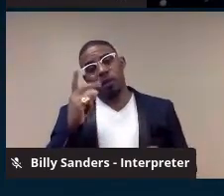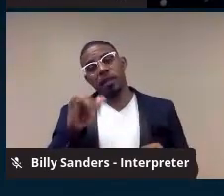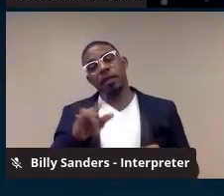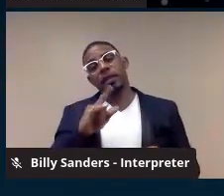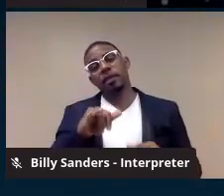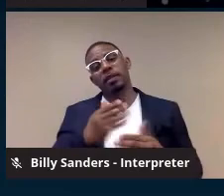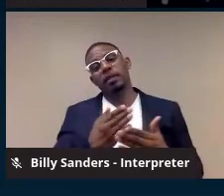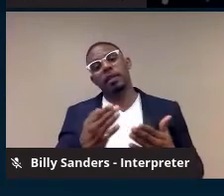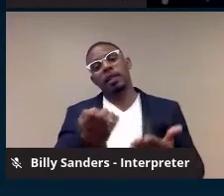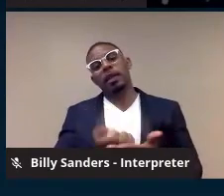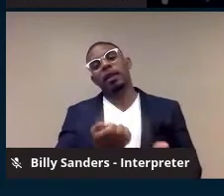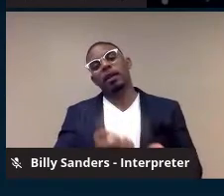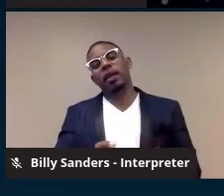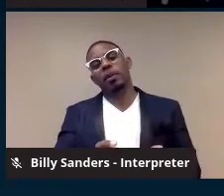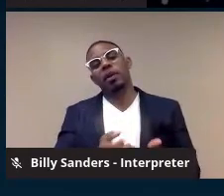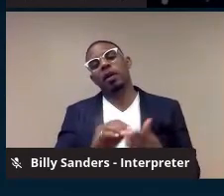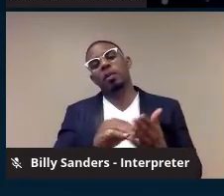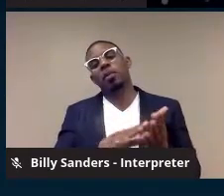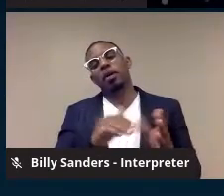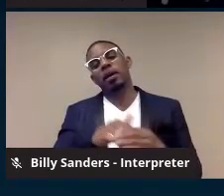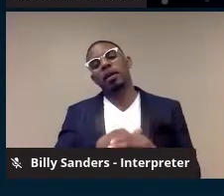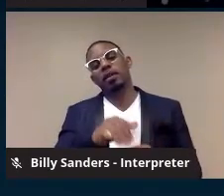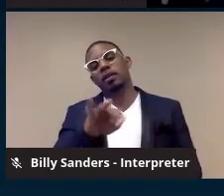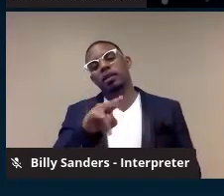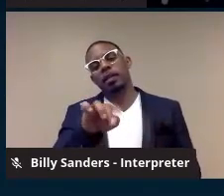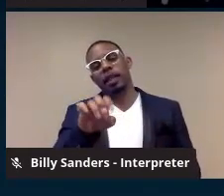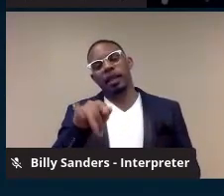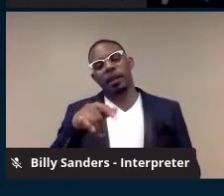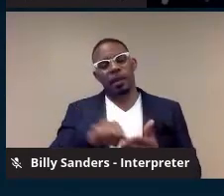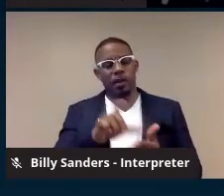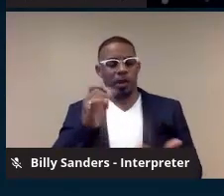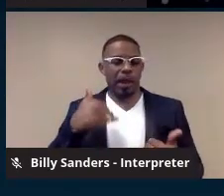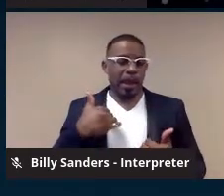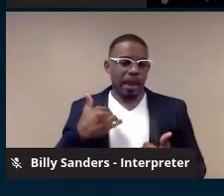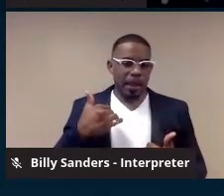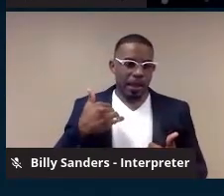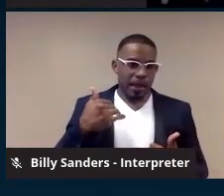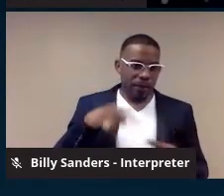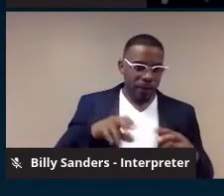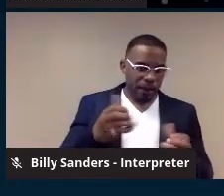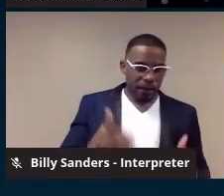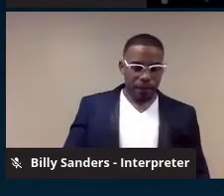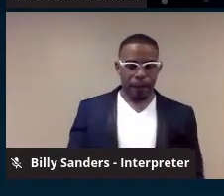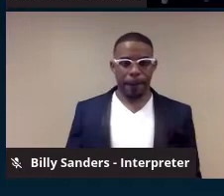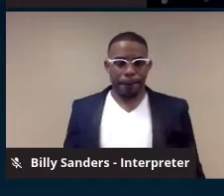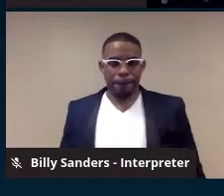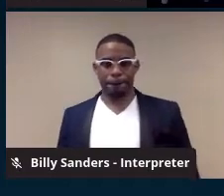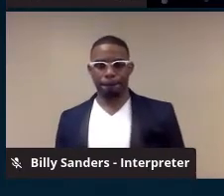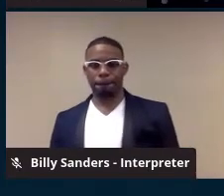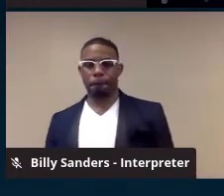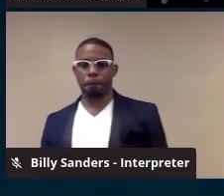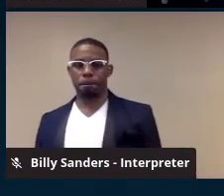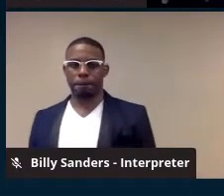kind of dynamically put into the index page, and you've got your nav here, which I'll show you.